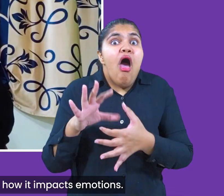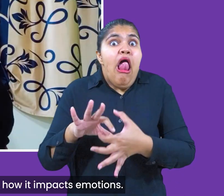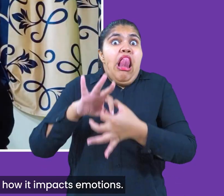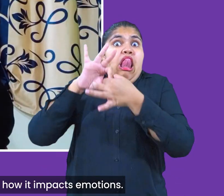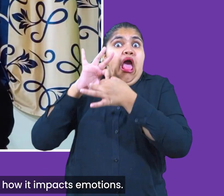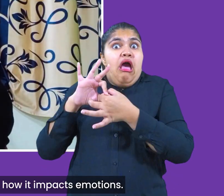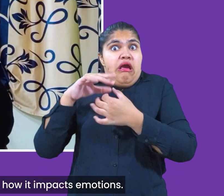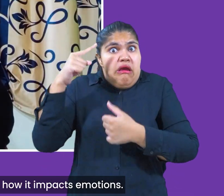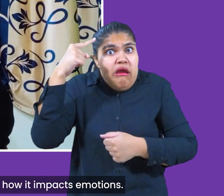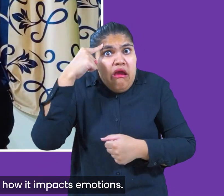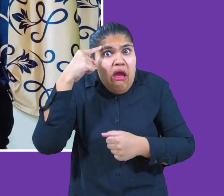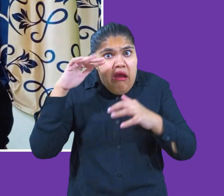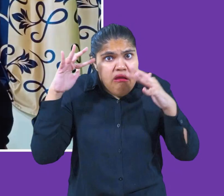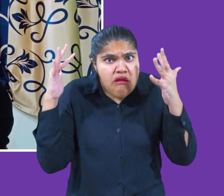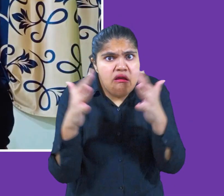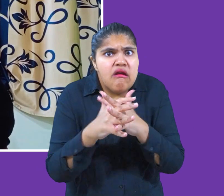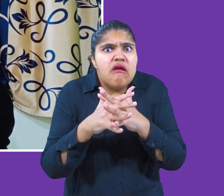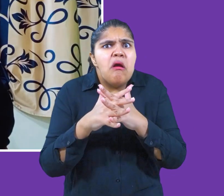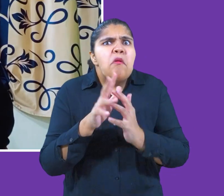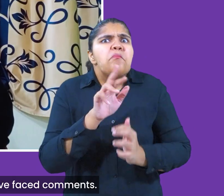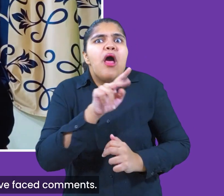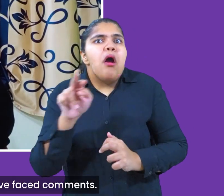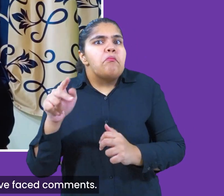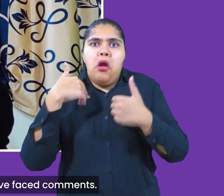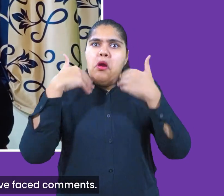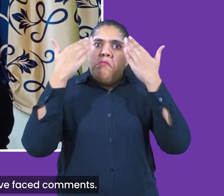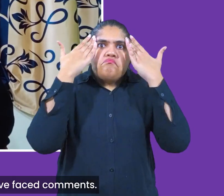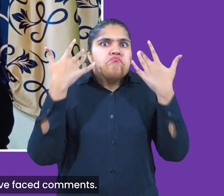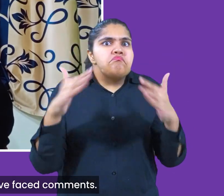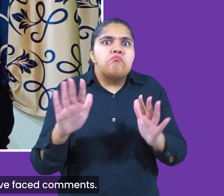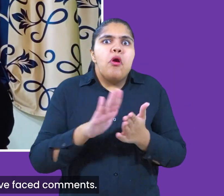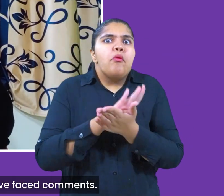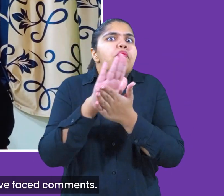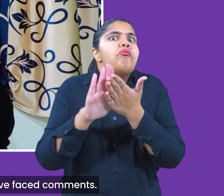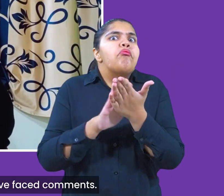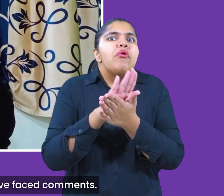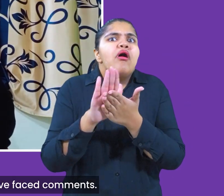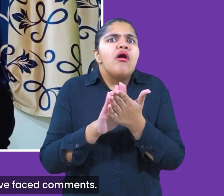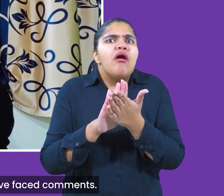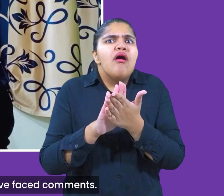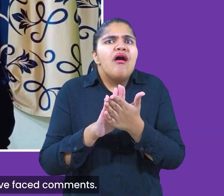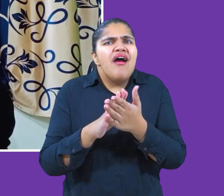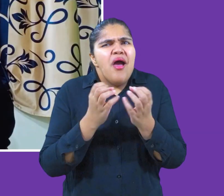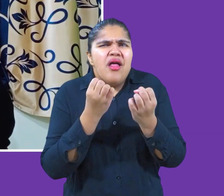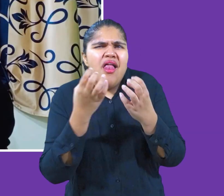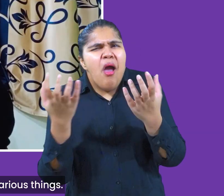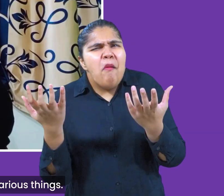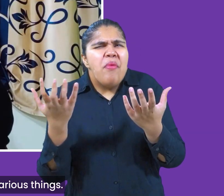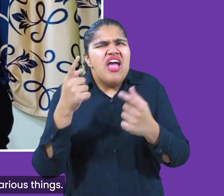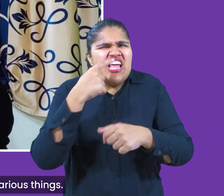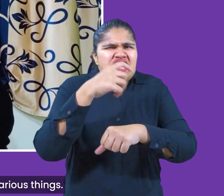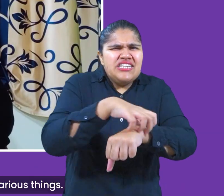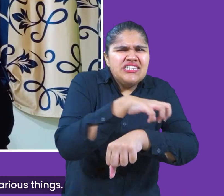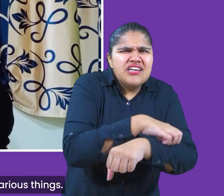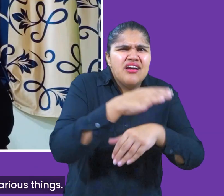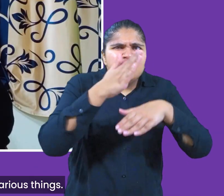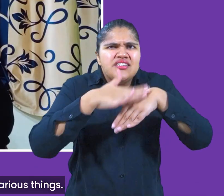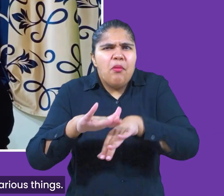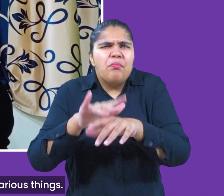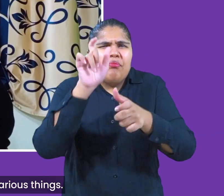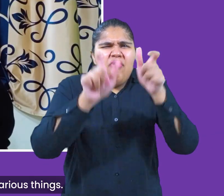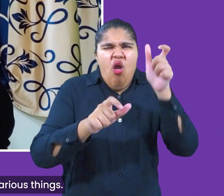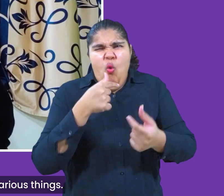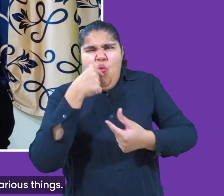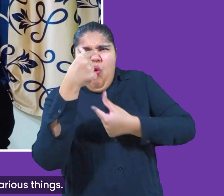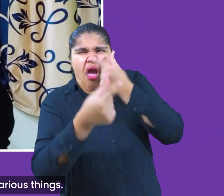it impacts emotions, nothing. So like many of you, even I have faced comments, I have faced